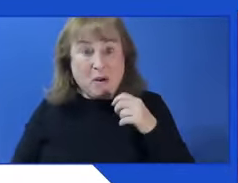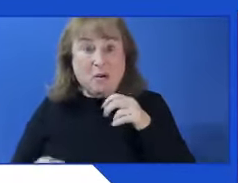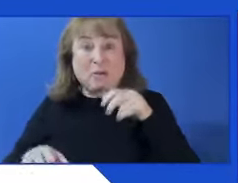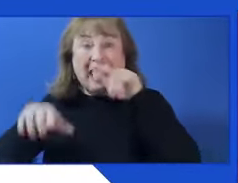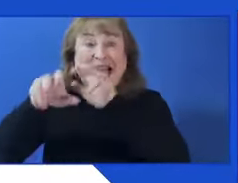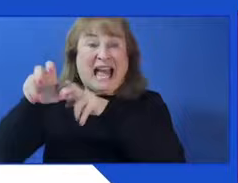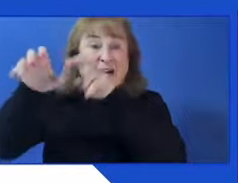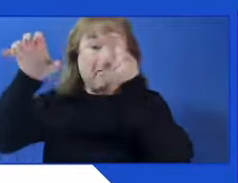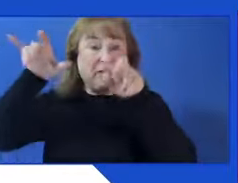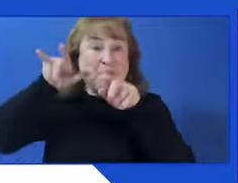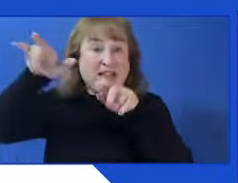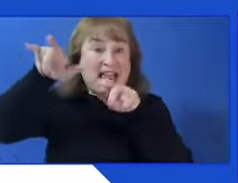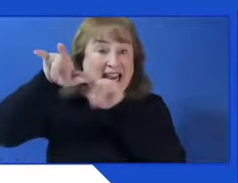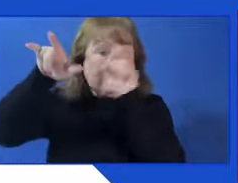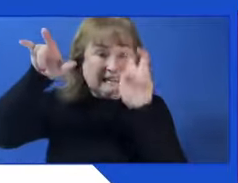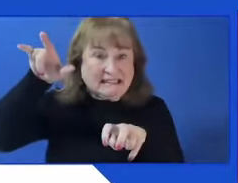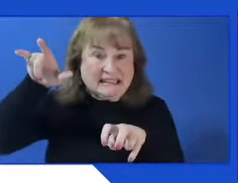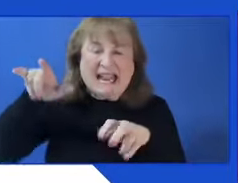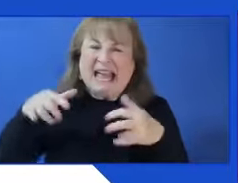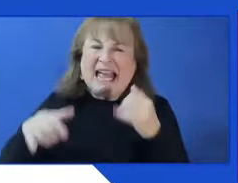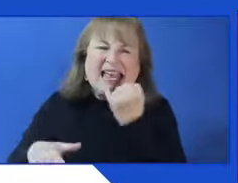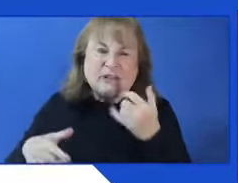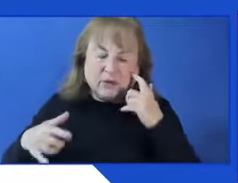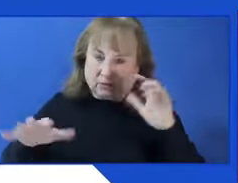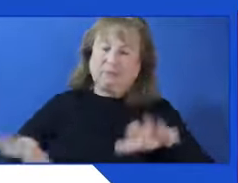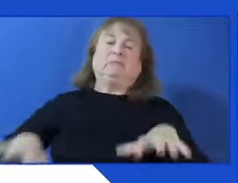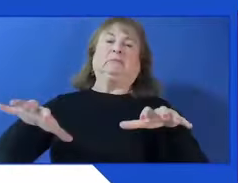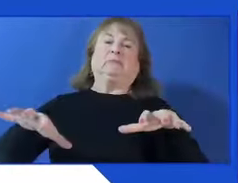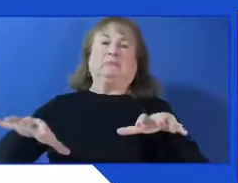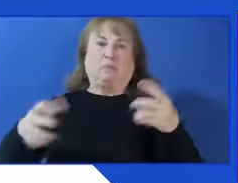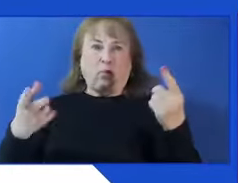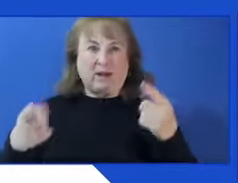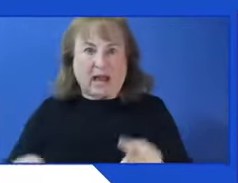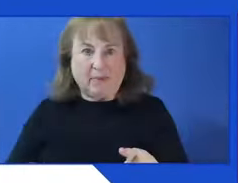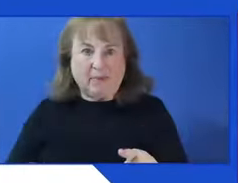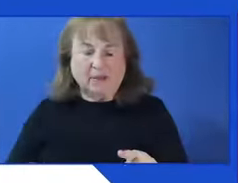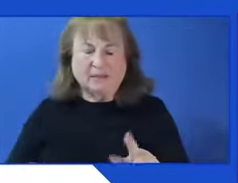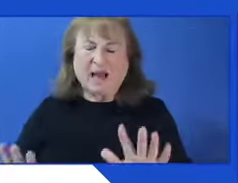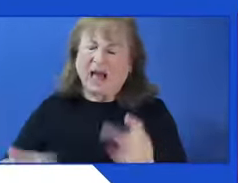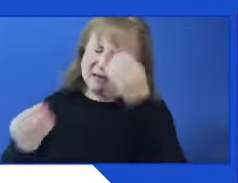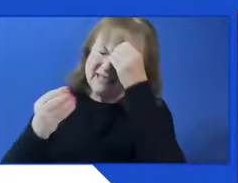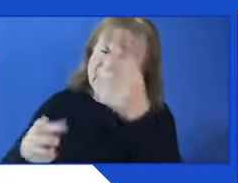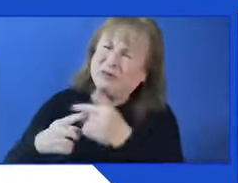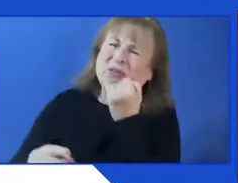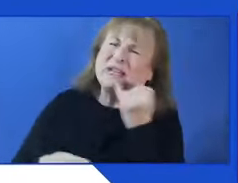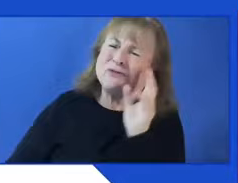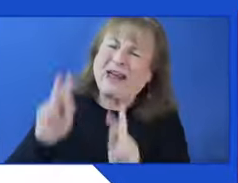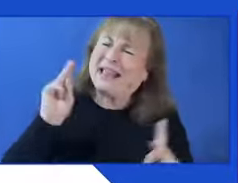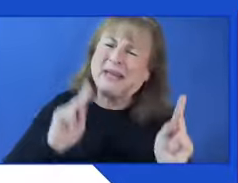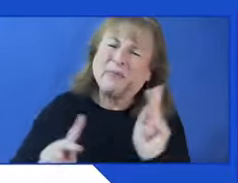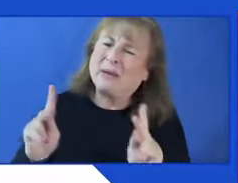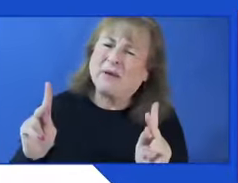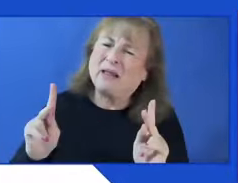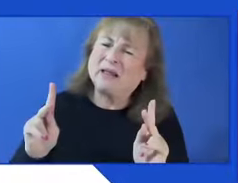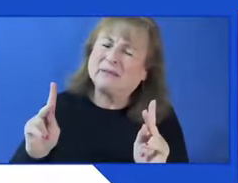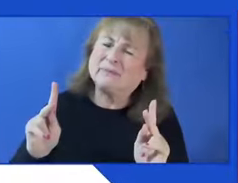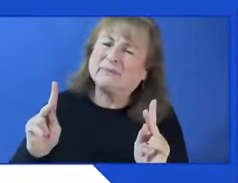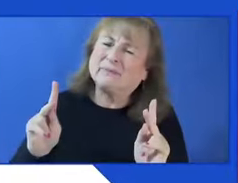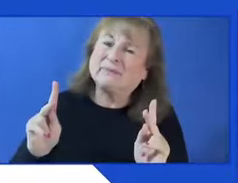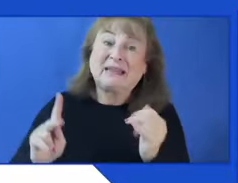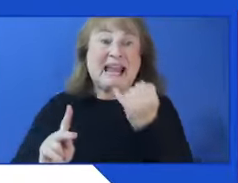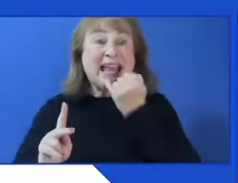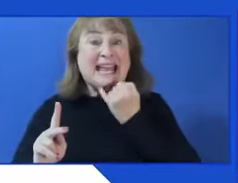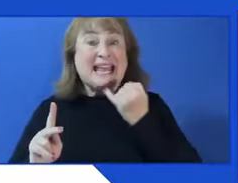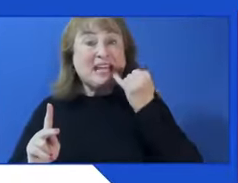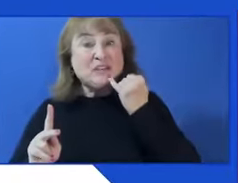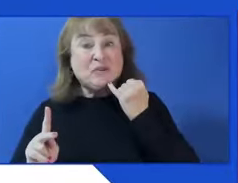plane, Israel was still shaken from what happened. I said to the Israeli people, Israel,